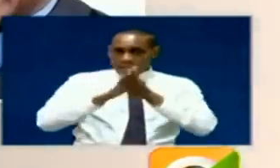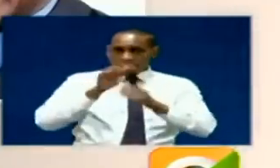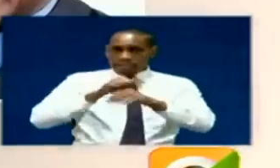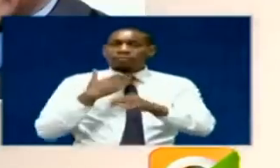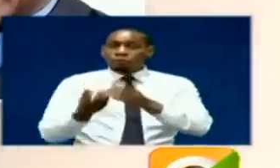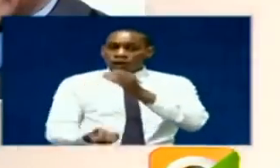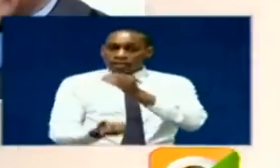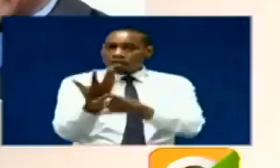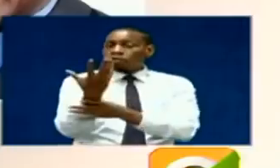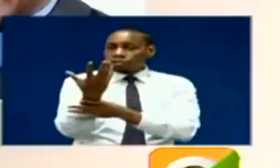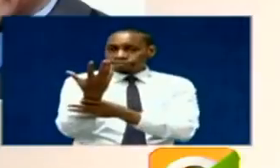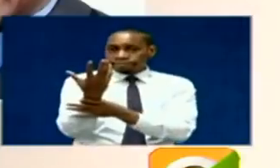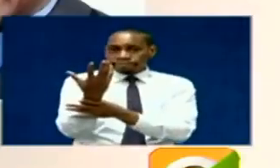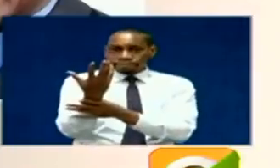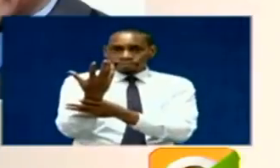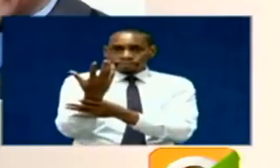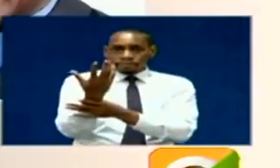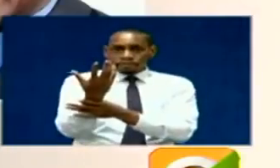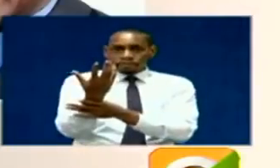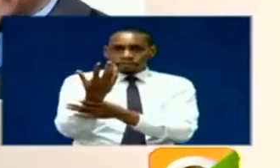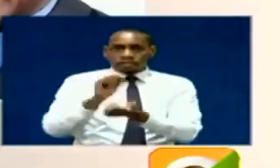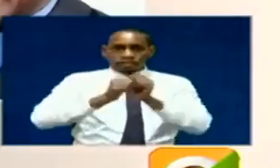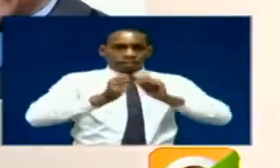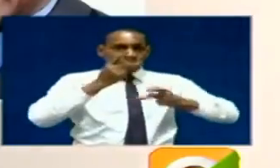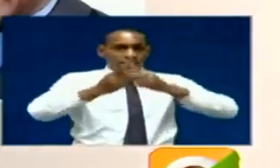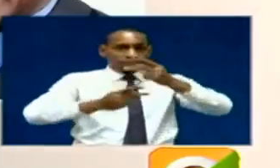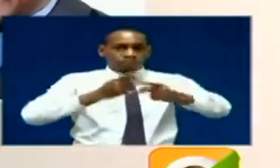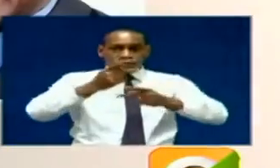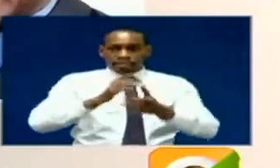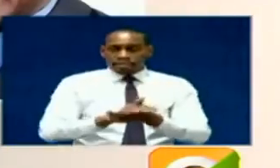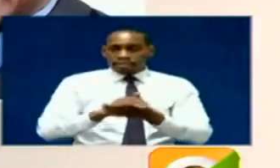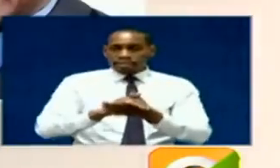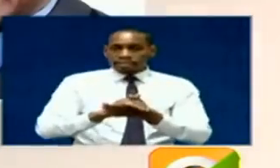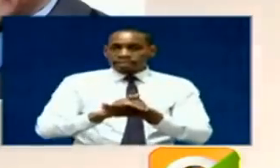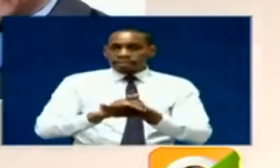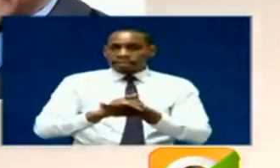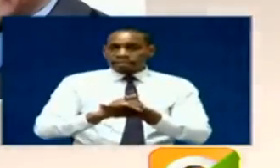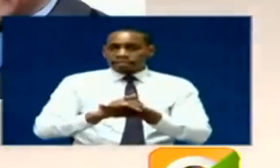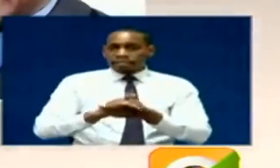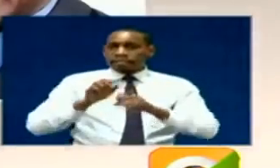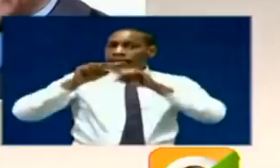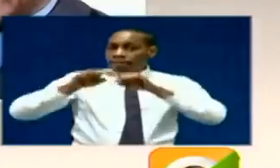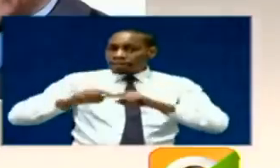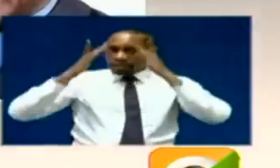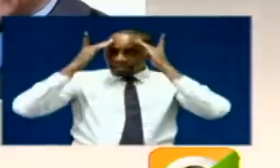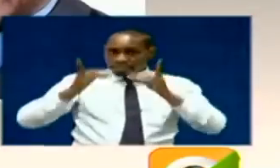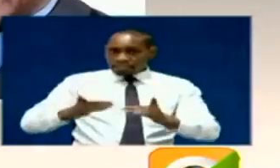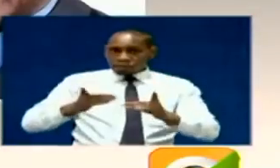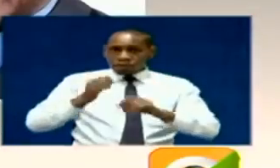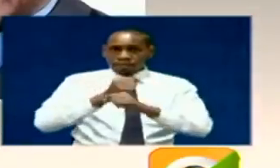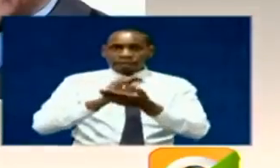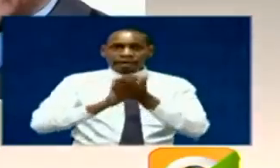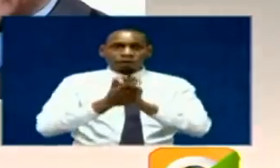initiate a reform process is different from the decision making, and there is no provision